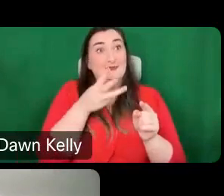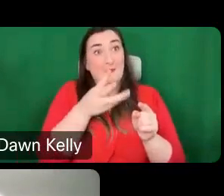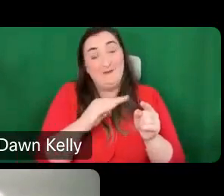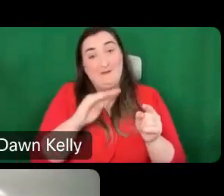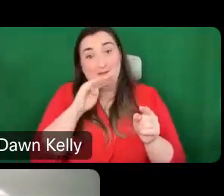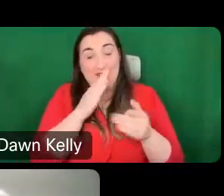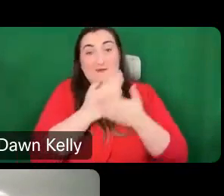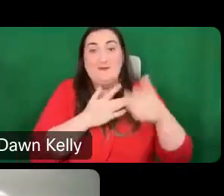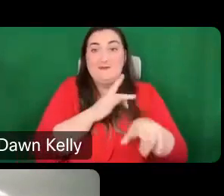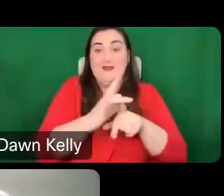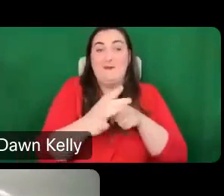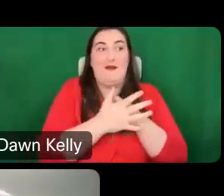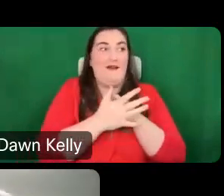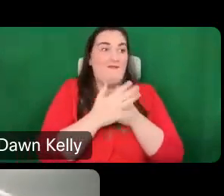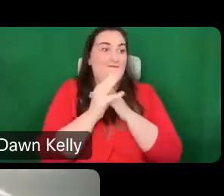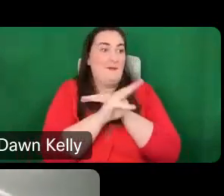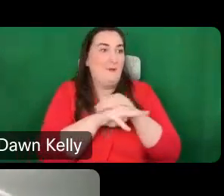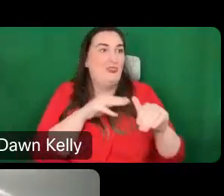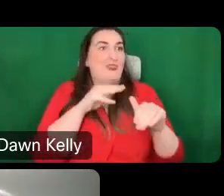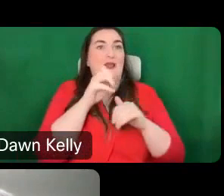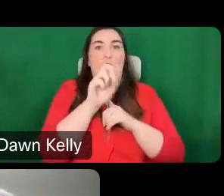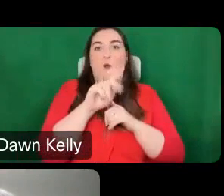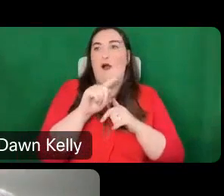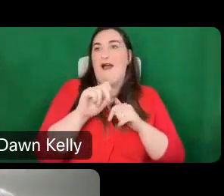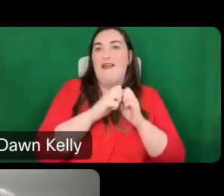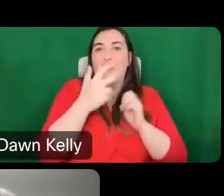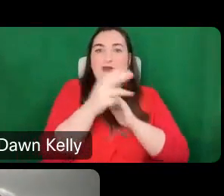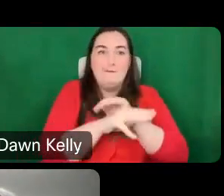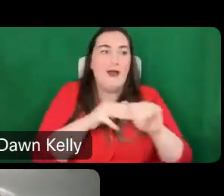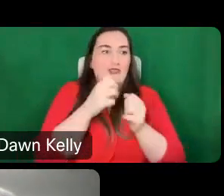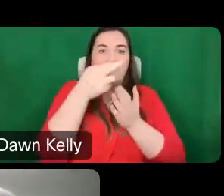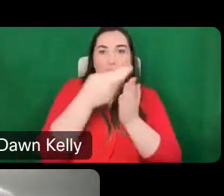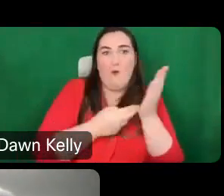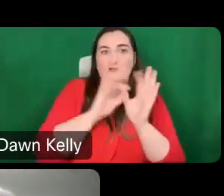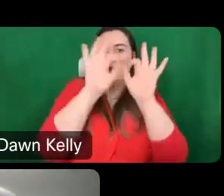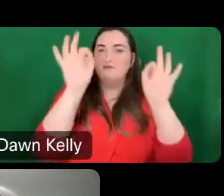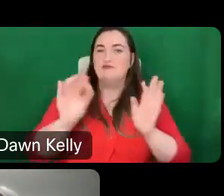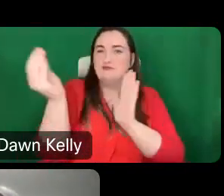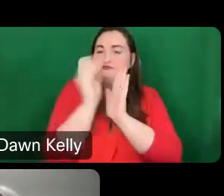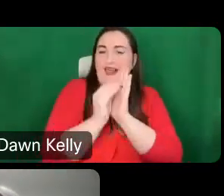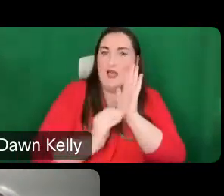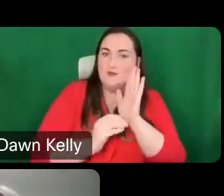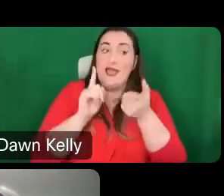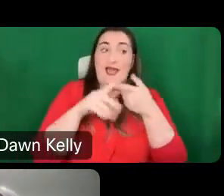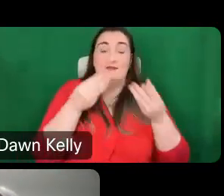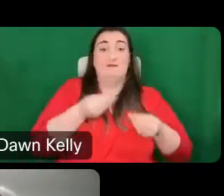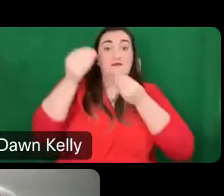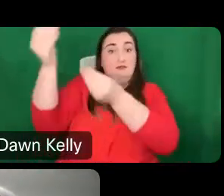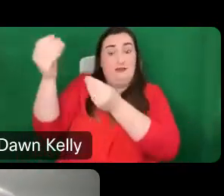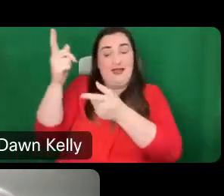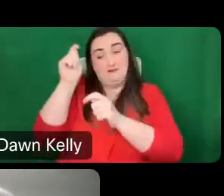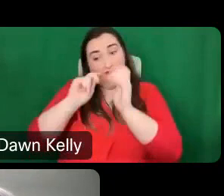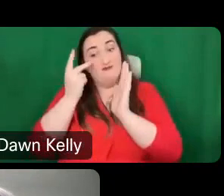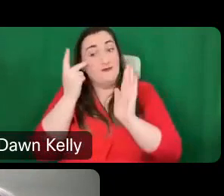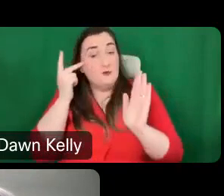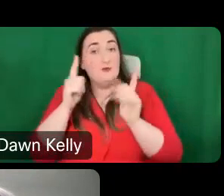mean some sort of a monthly or quarterly report or a template that needs to be completed and submitted and considered and followed